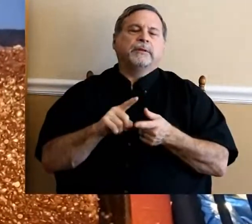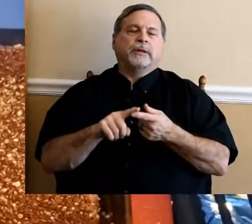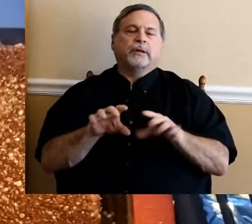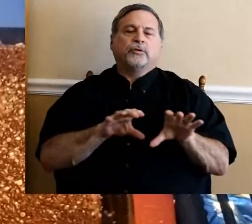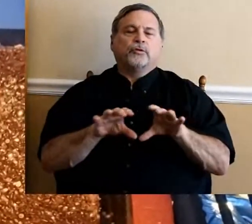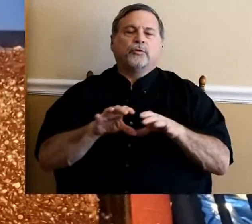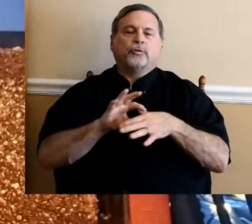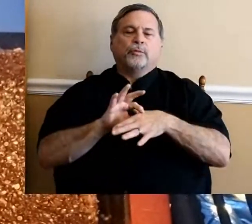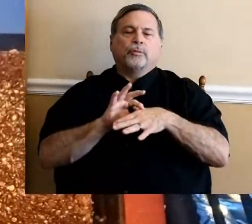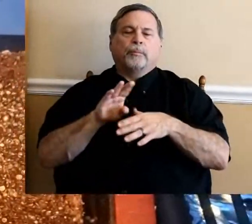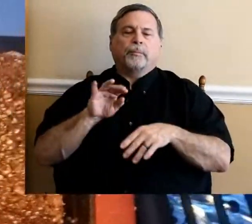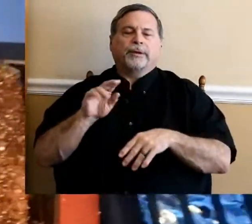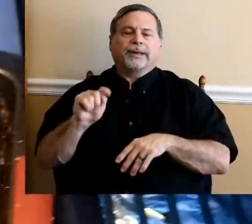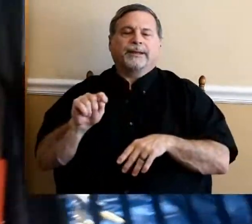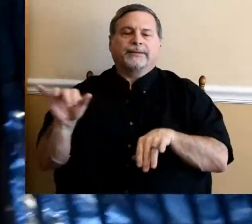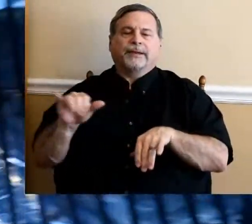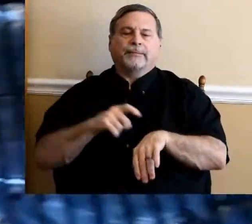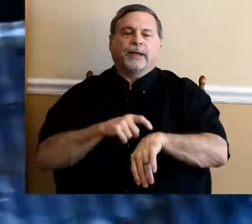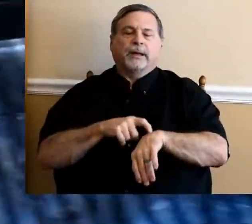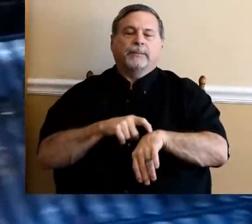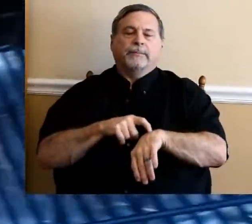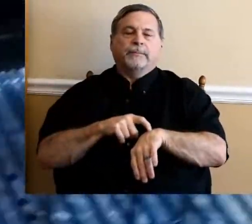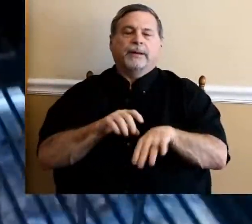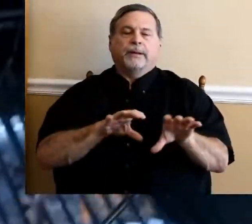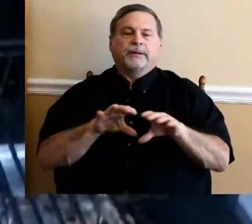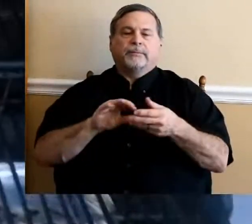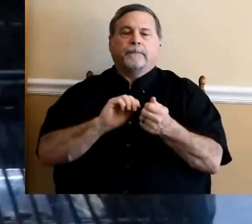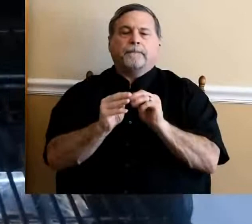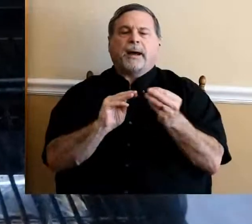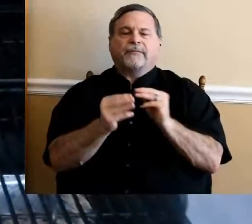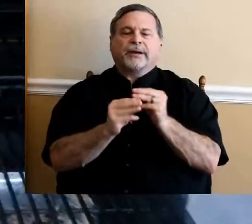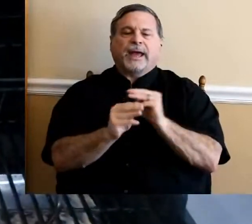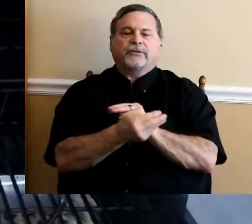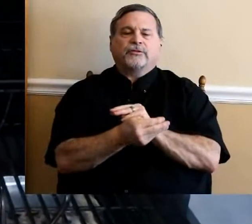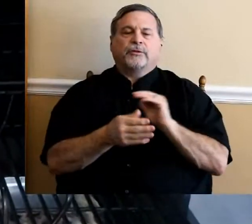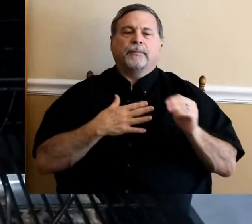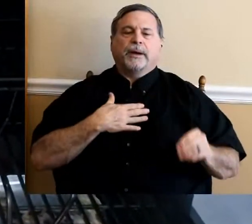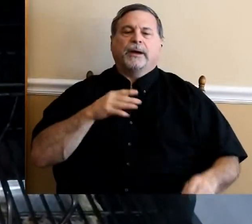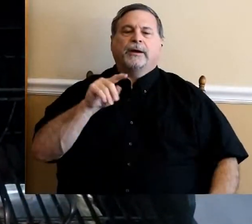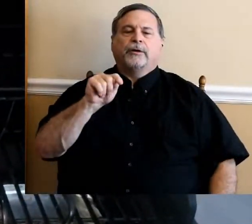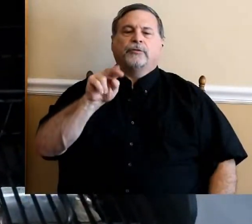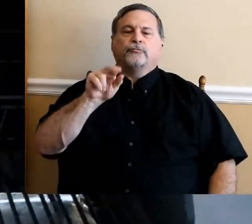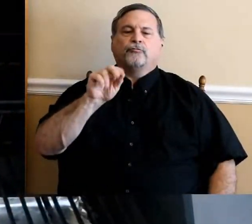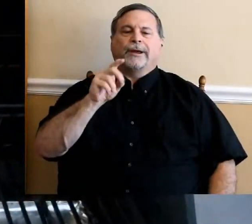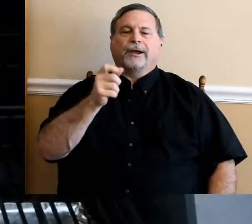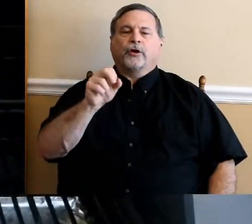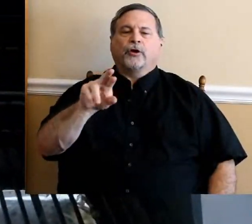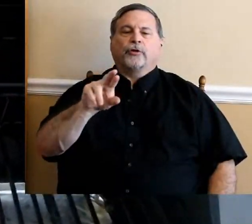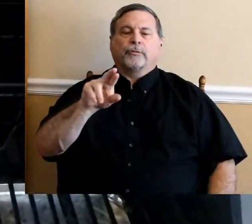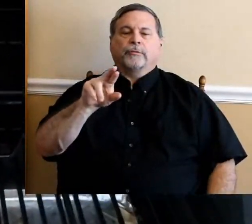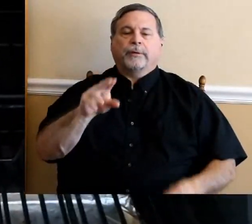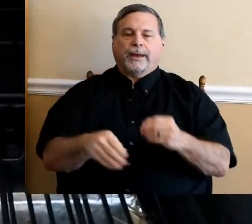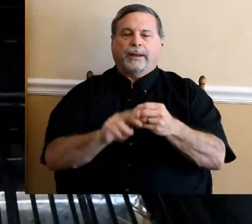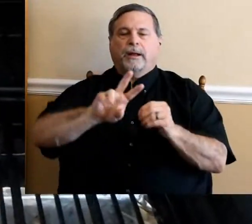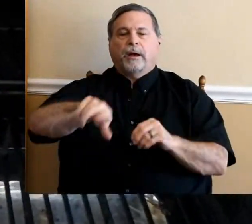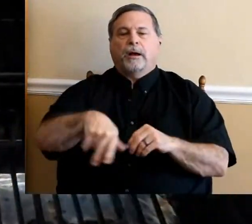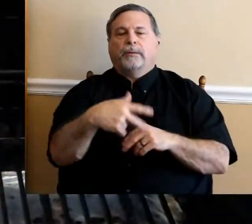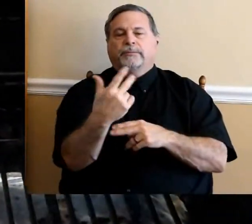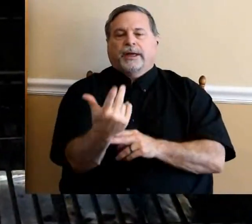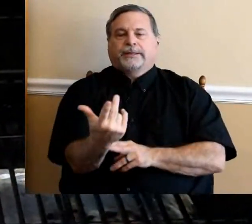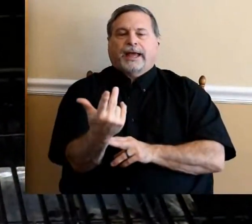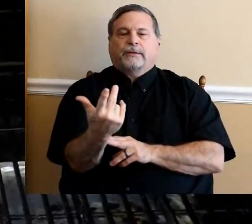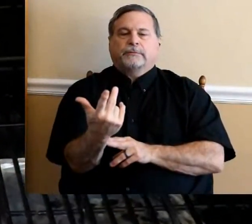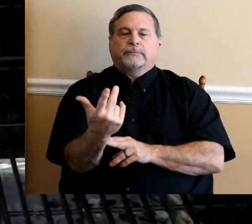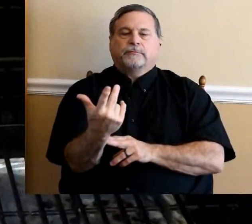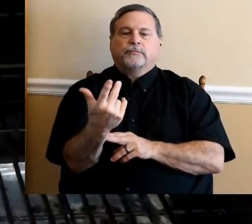we're going to also do our briskets at the same time. Did a little modification here to my Traeger. Actually took and put an